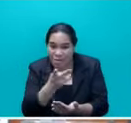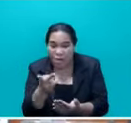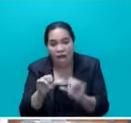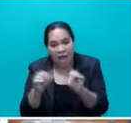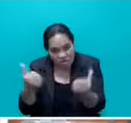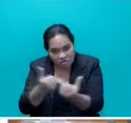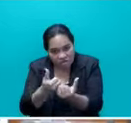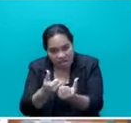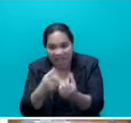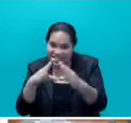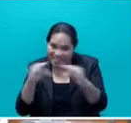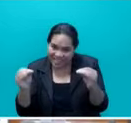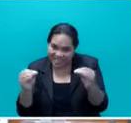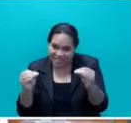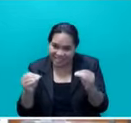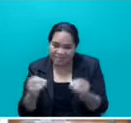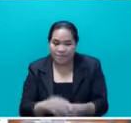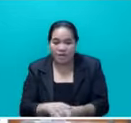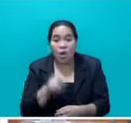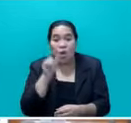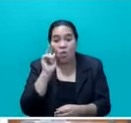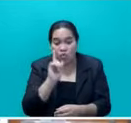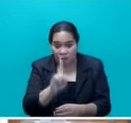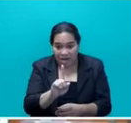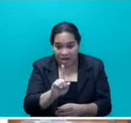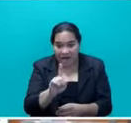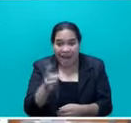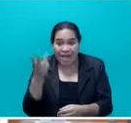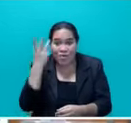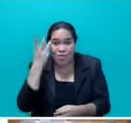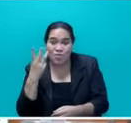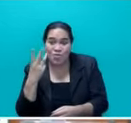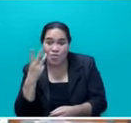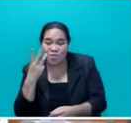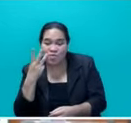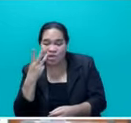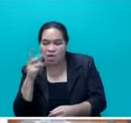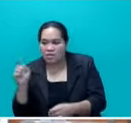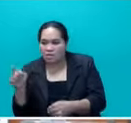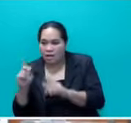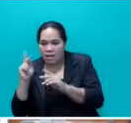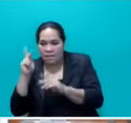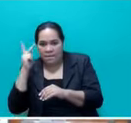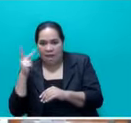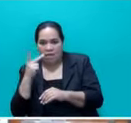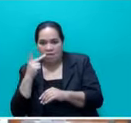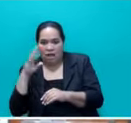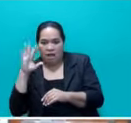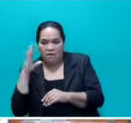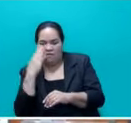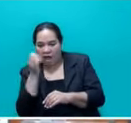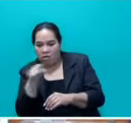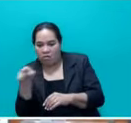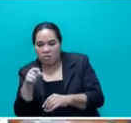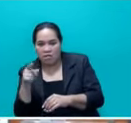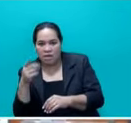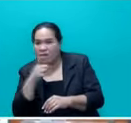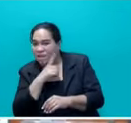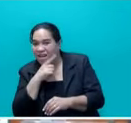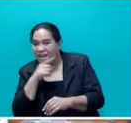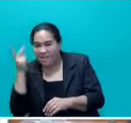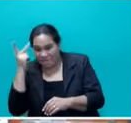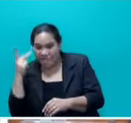sex, and if one, generally is the female parents that gets aggrieved and say, let's take this boy to court.